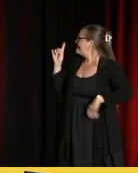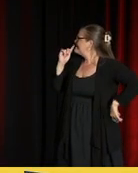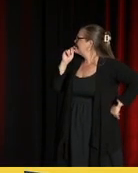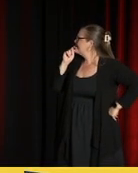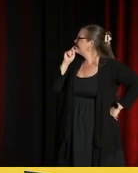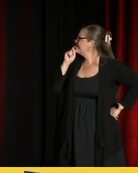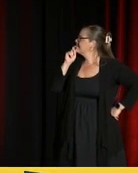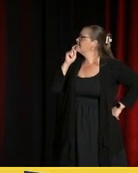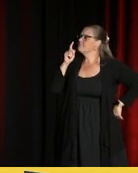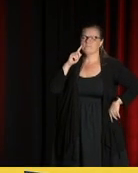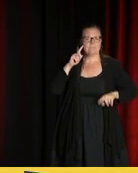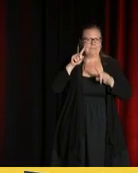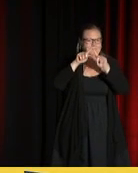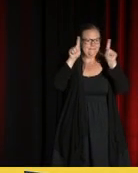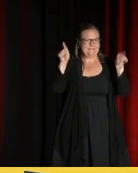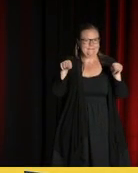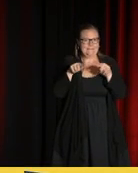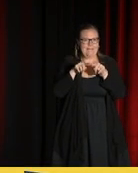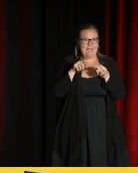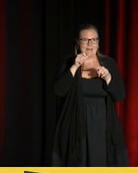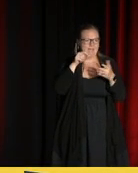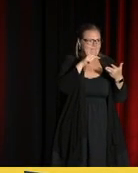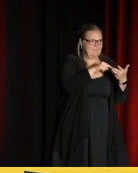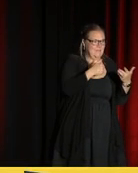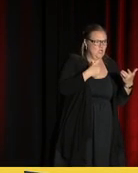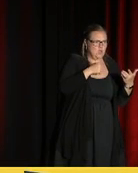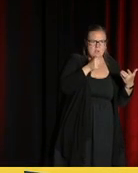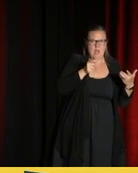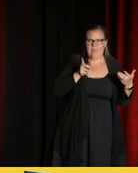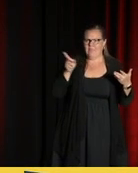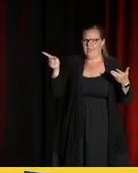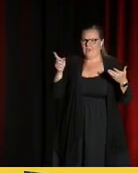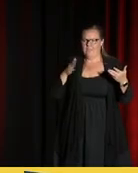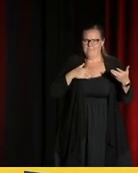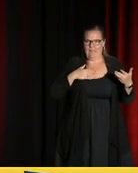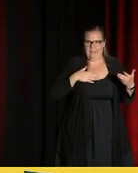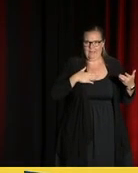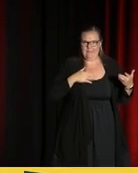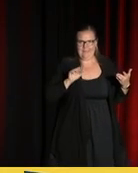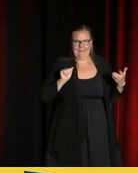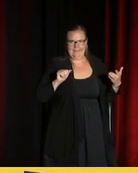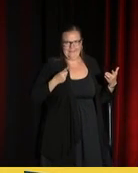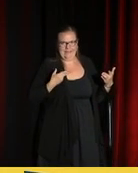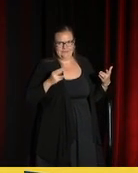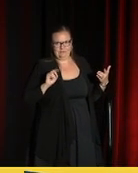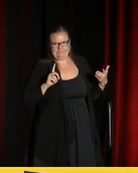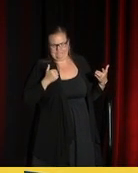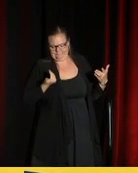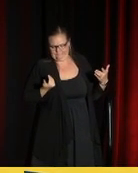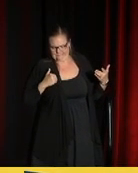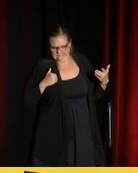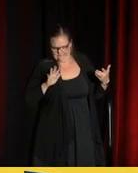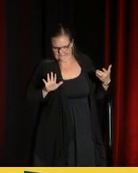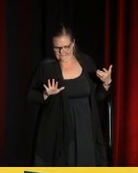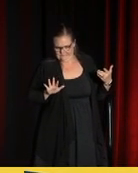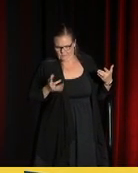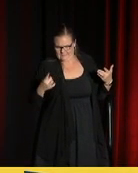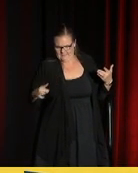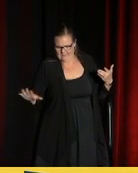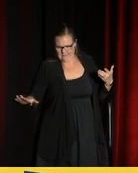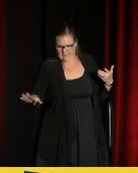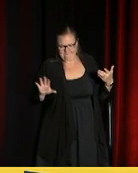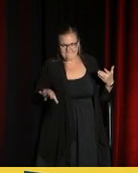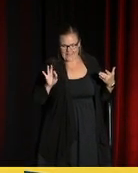I'm showing a slide here that I'm not showing there. Sorry, this is where my ADHD just kind of goes, what's going on? I'm